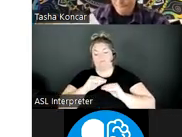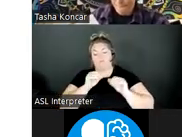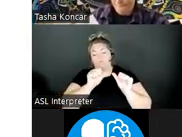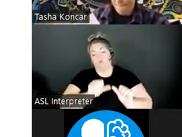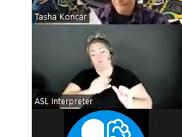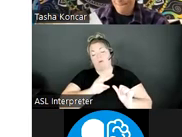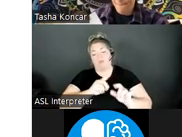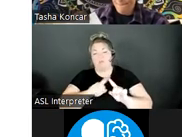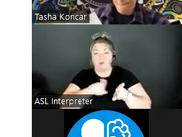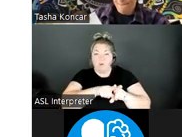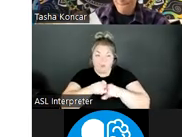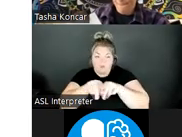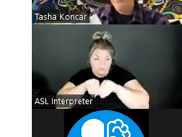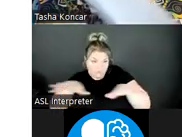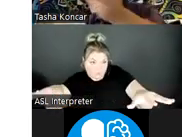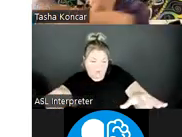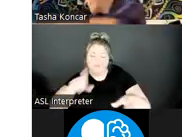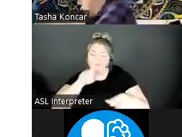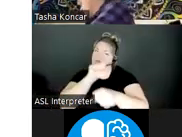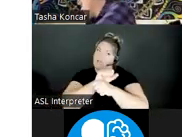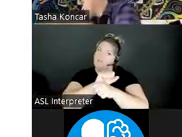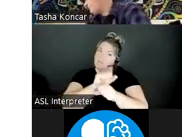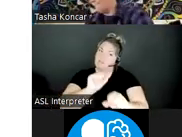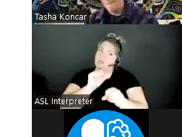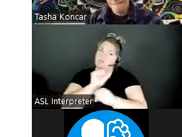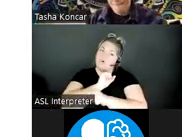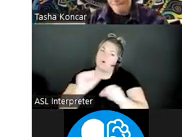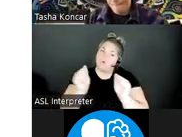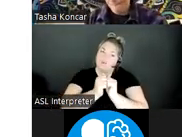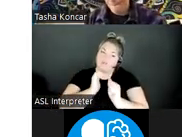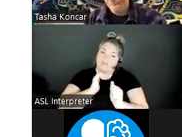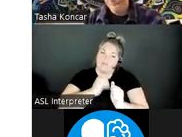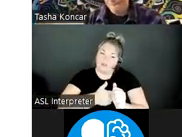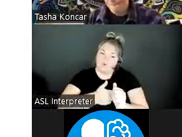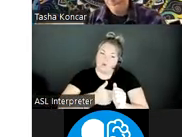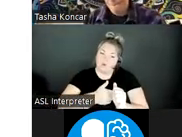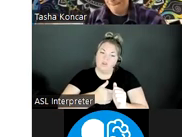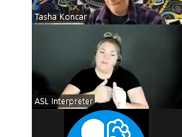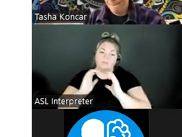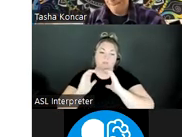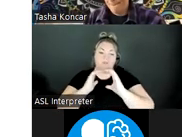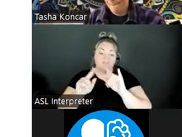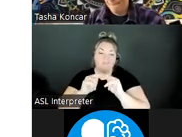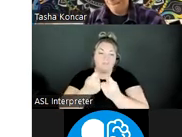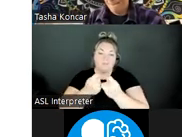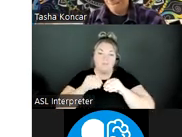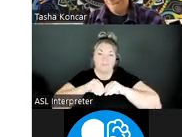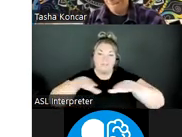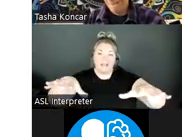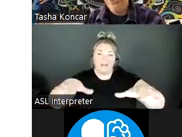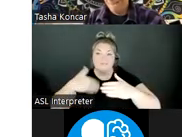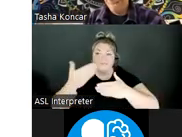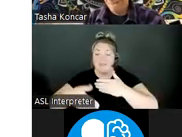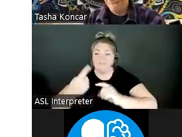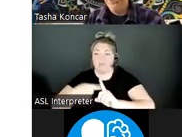website, but also distribute it. So I think I can definitely work with our communications team to get this out in next month's